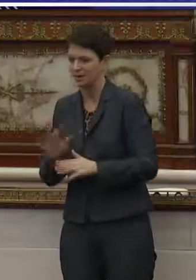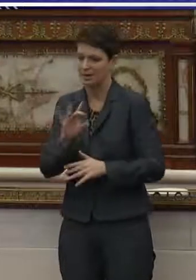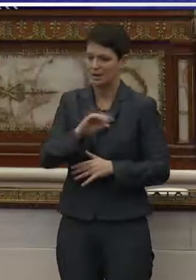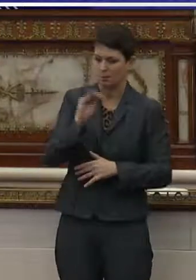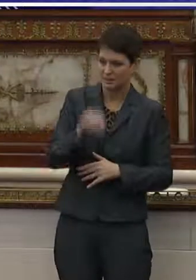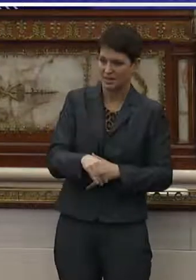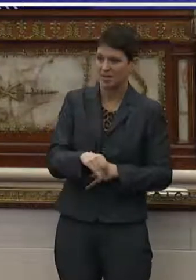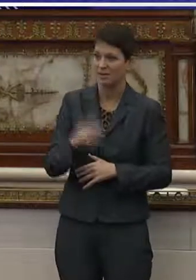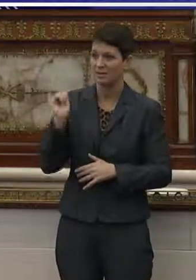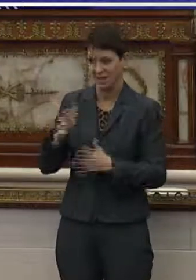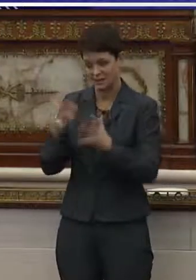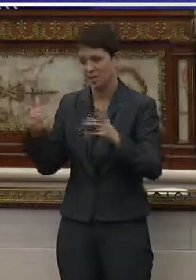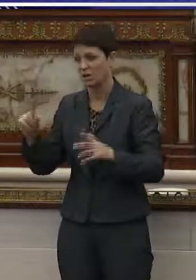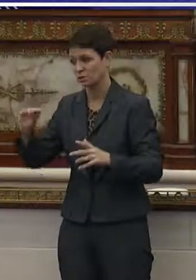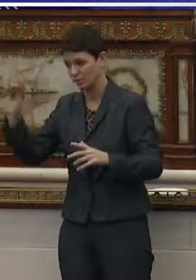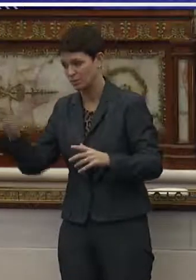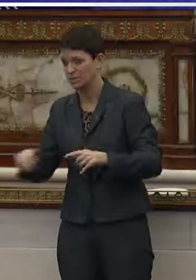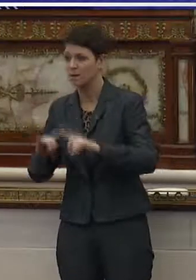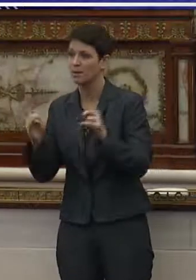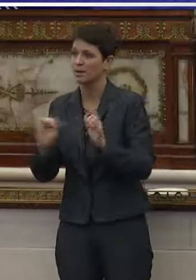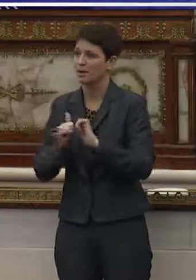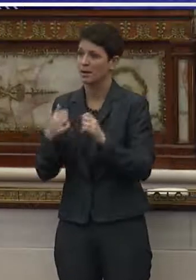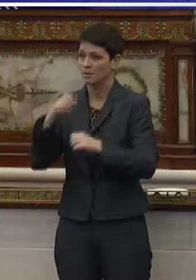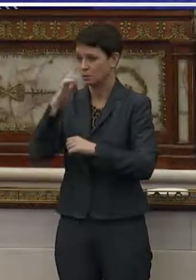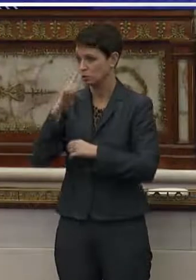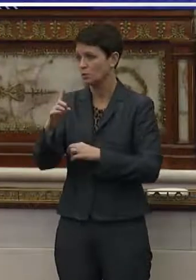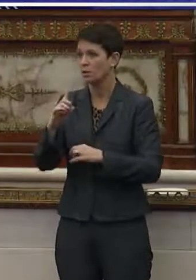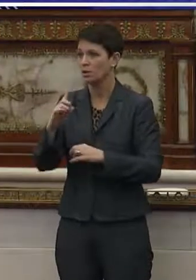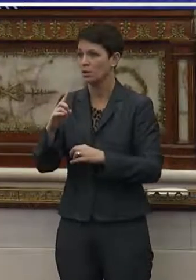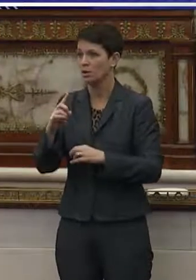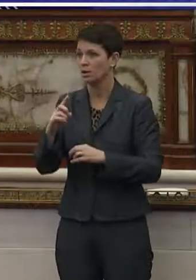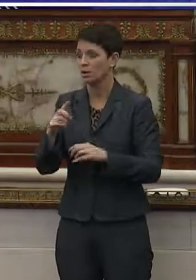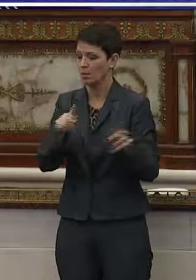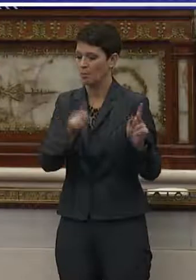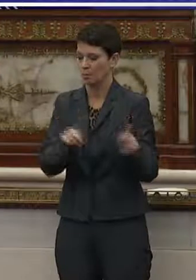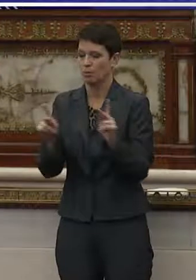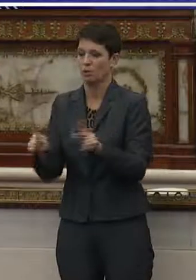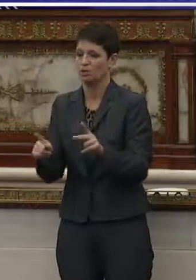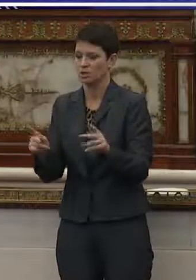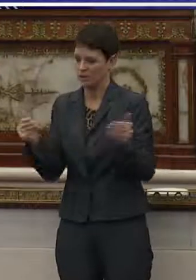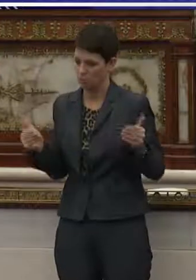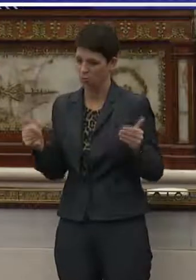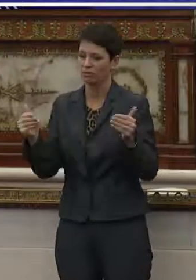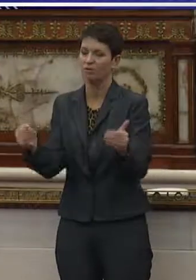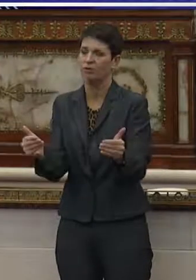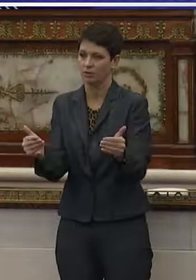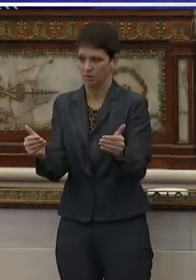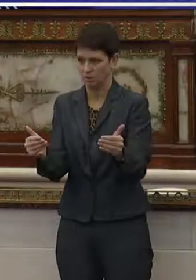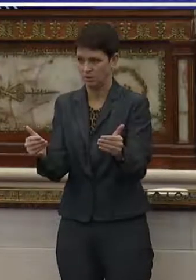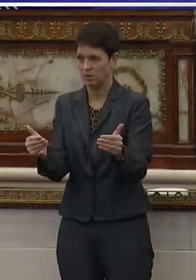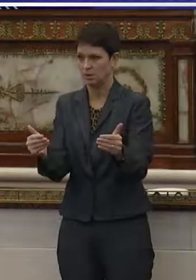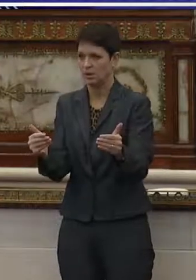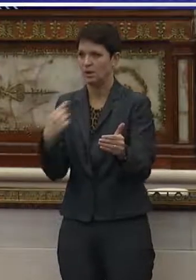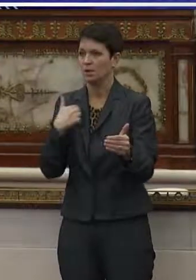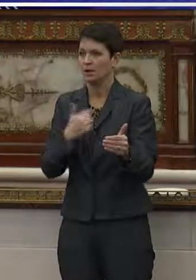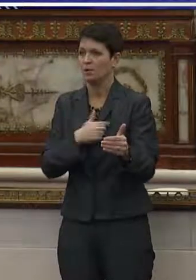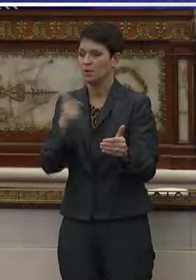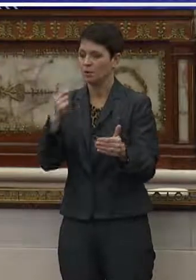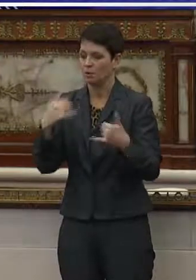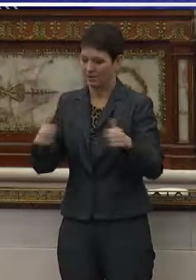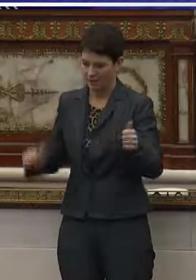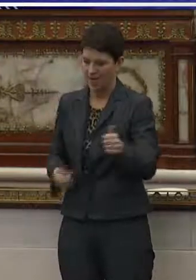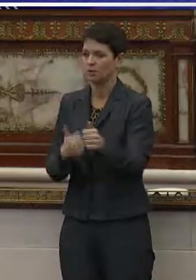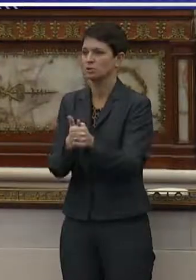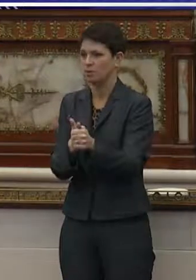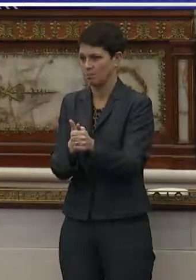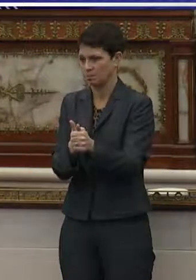8%, that's a lot. How do we ensure proportionately moving forward that we're going to play catch up,